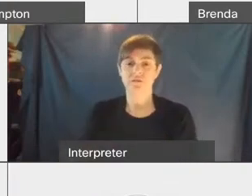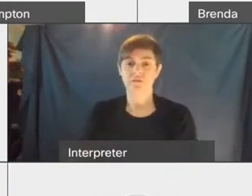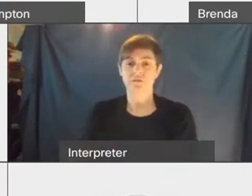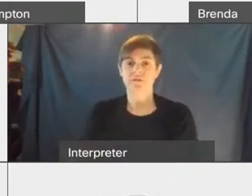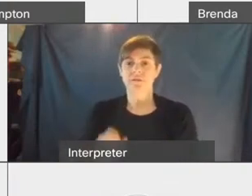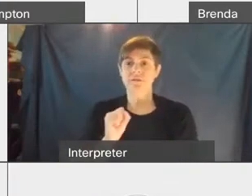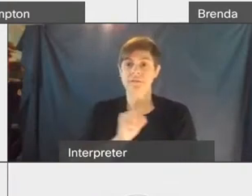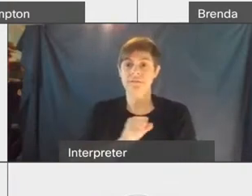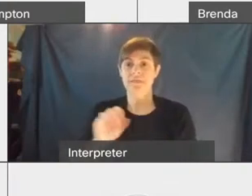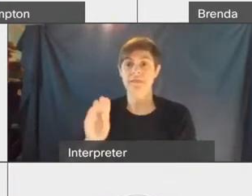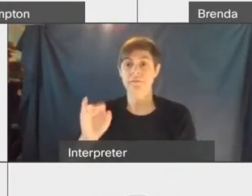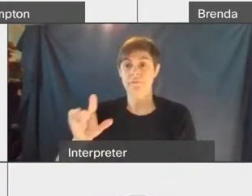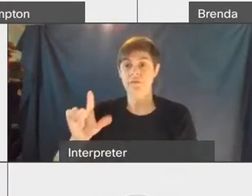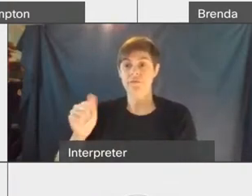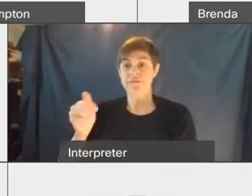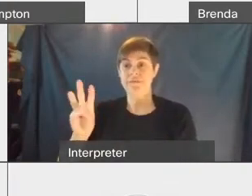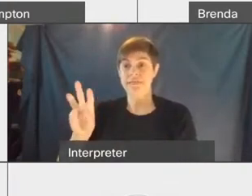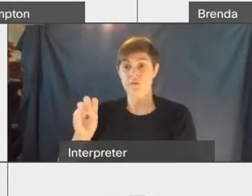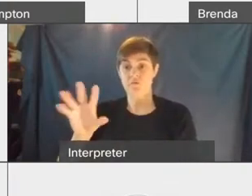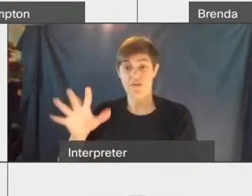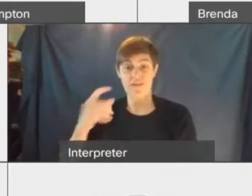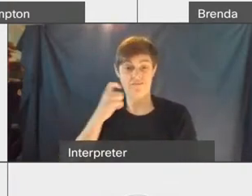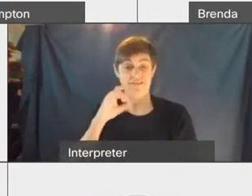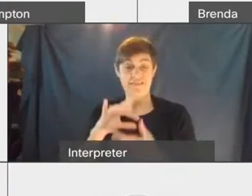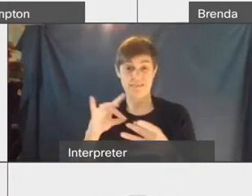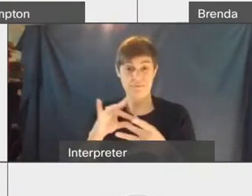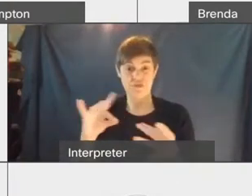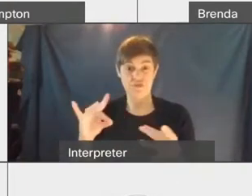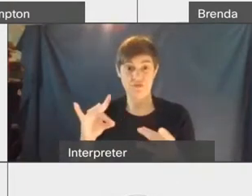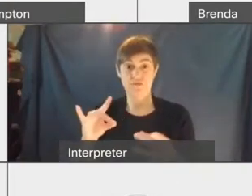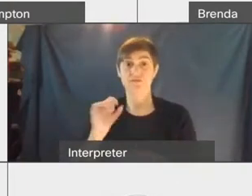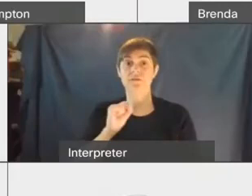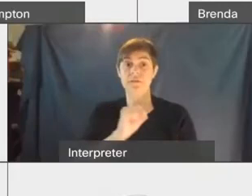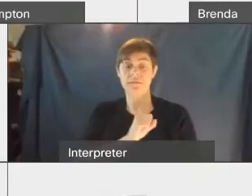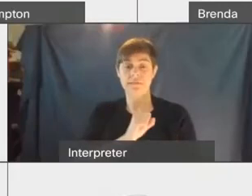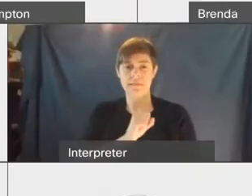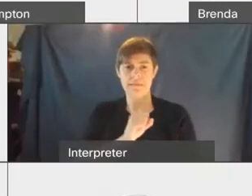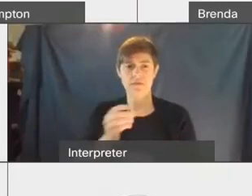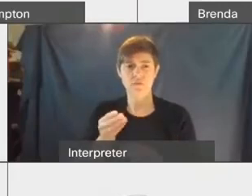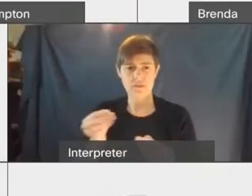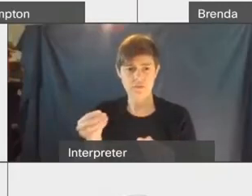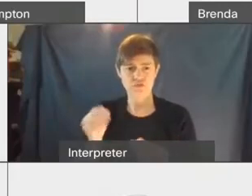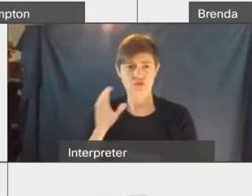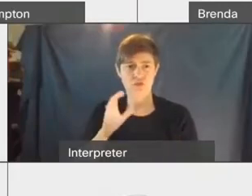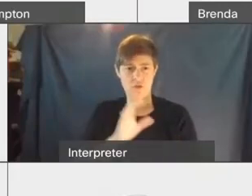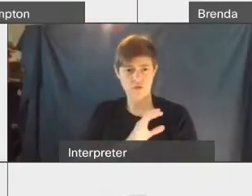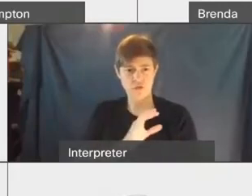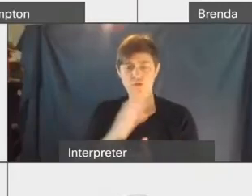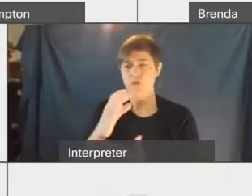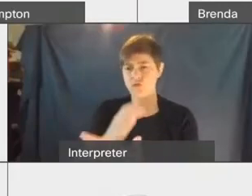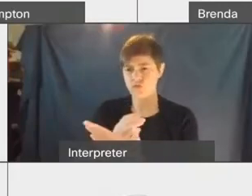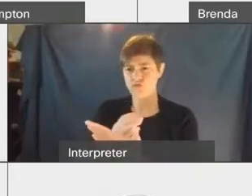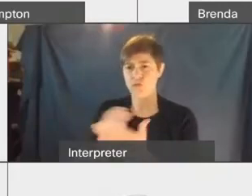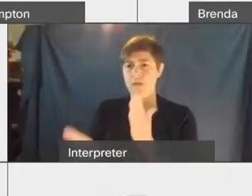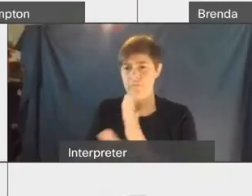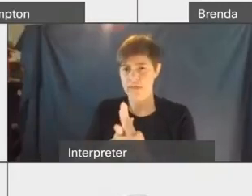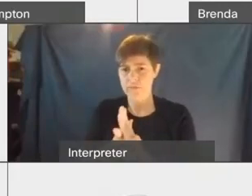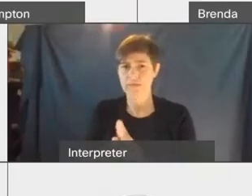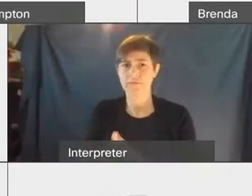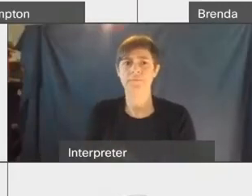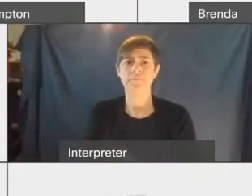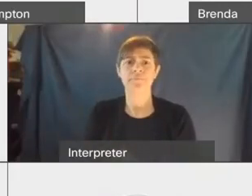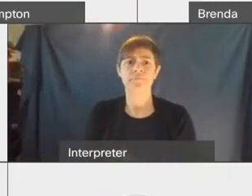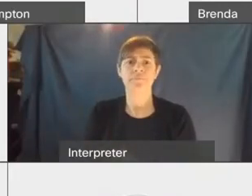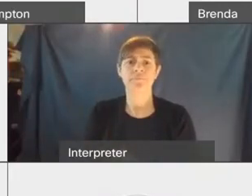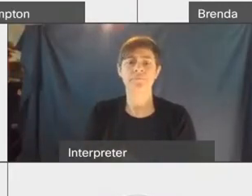Bill 1605 that was just mentioned, or Senate Concurrent Resolution, constitutional amendment, changes counting students